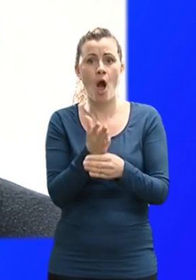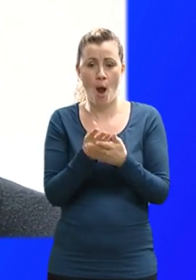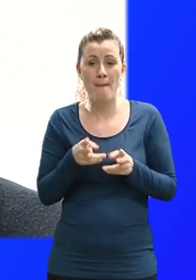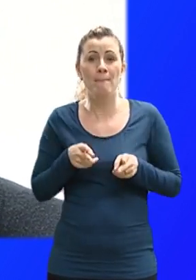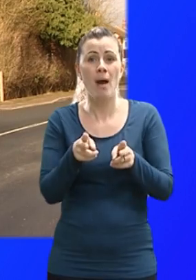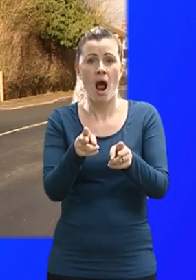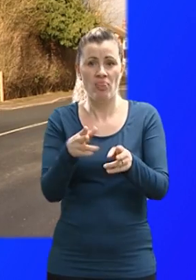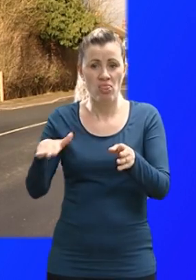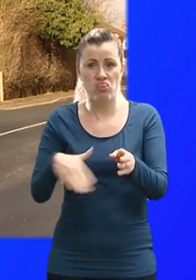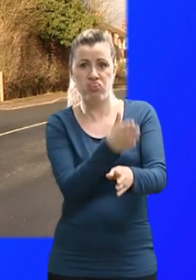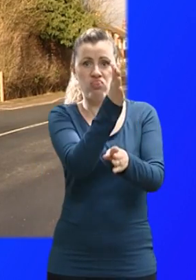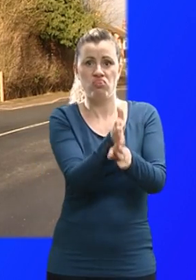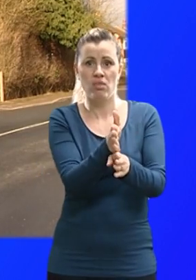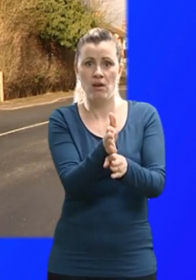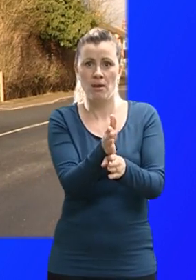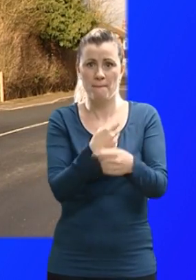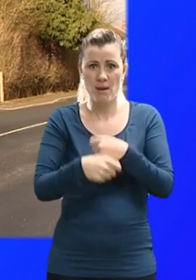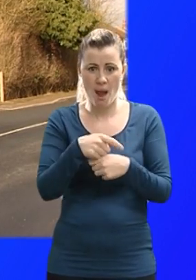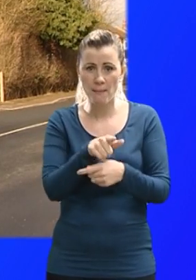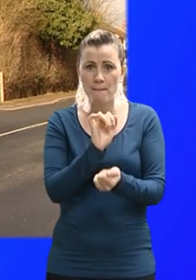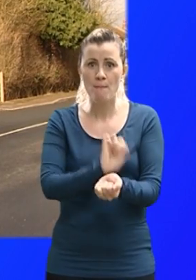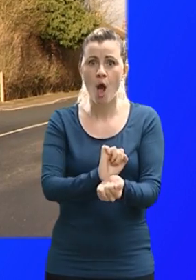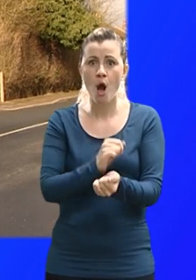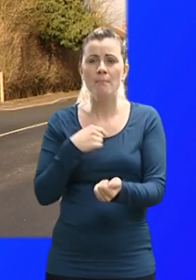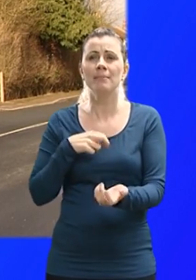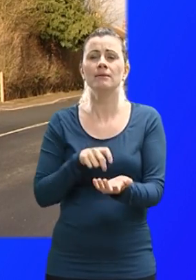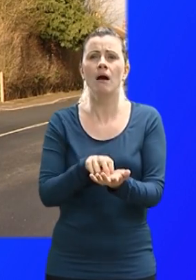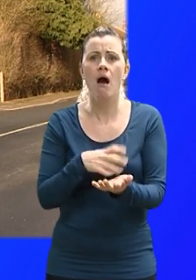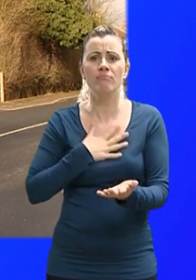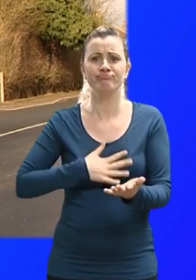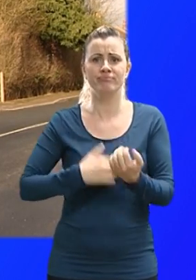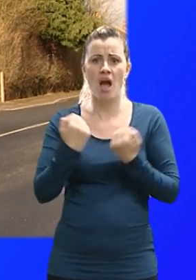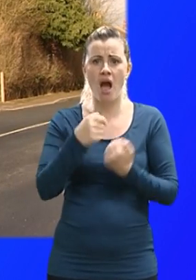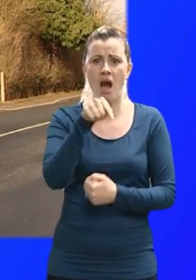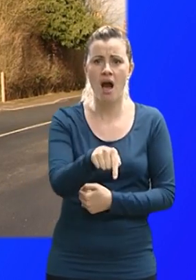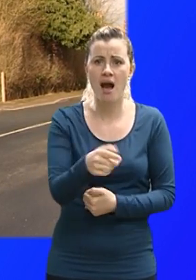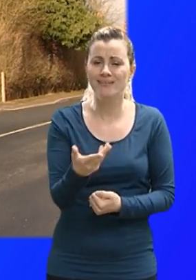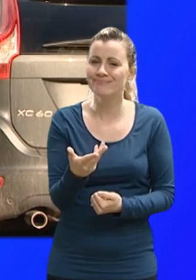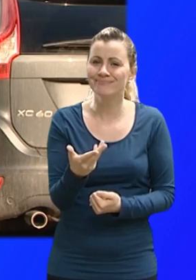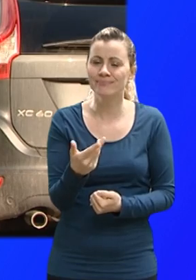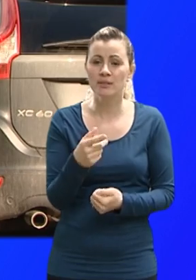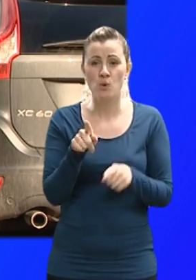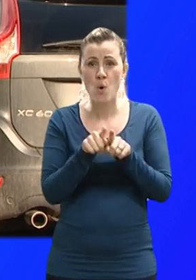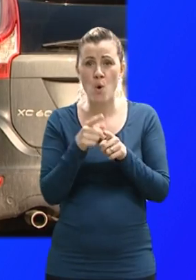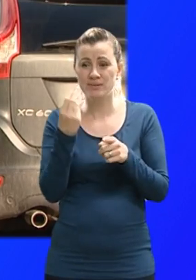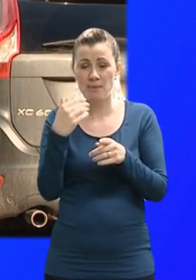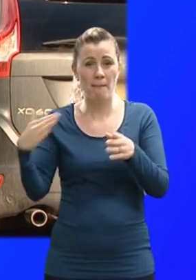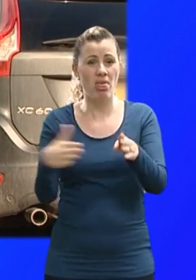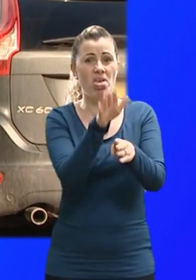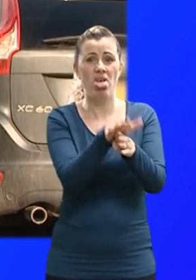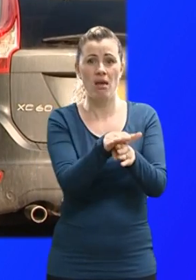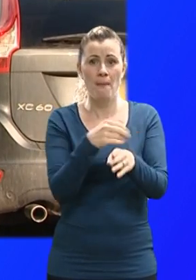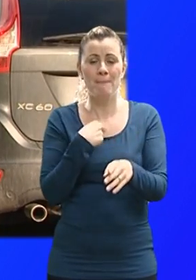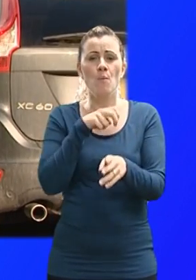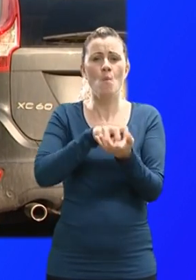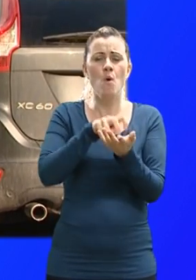That's quite good, but there are downsides in that vehicles will park across them, or they'll use them as a place to mount the